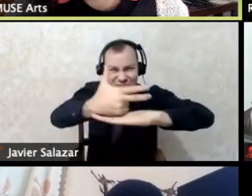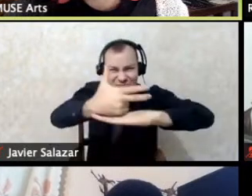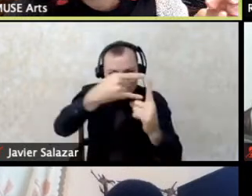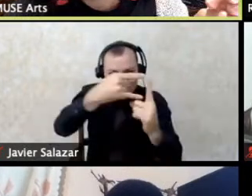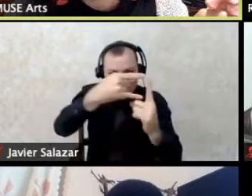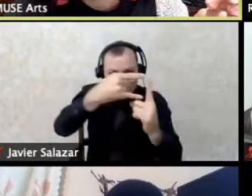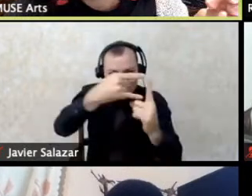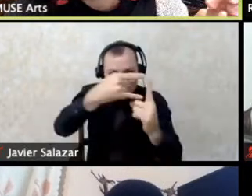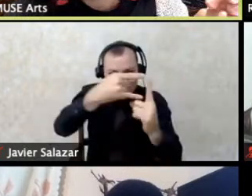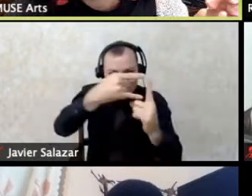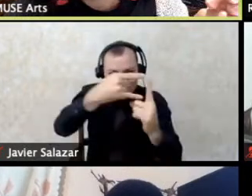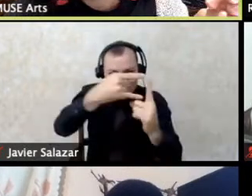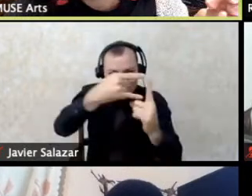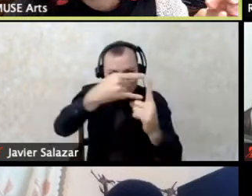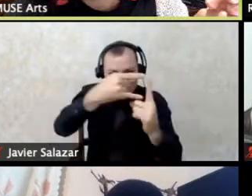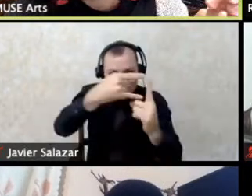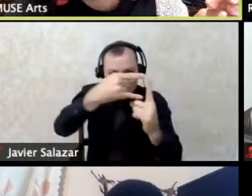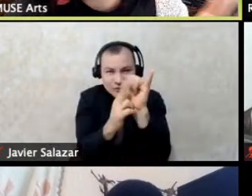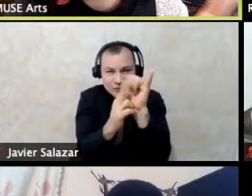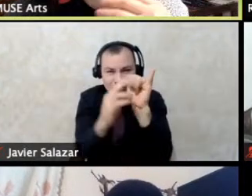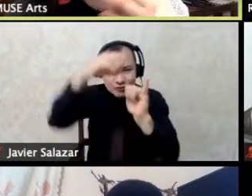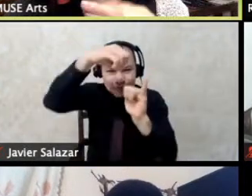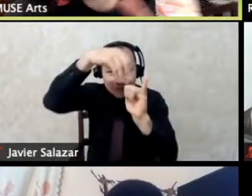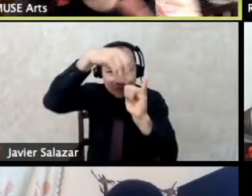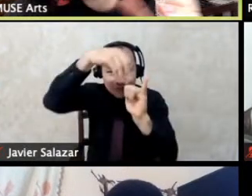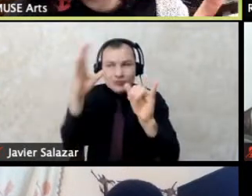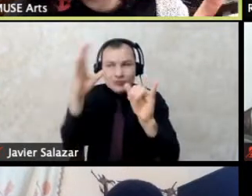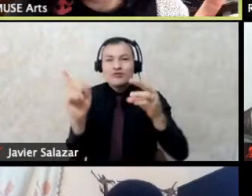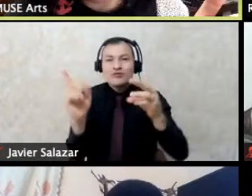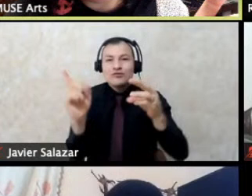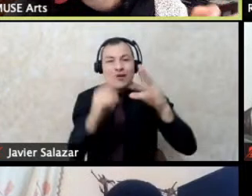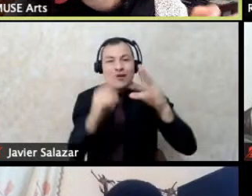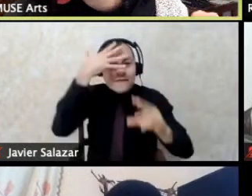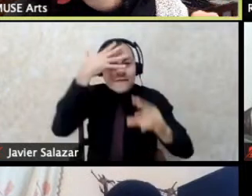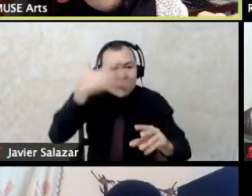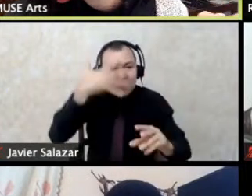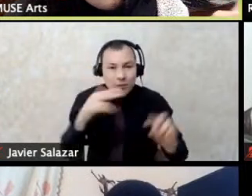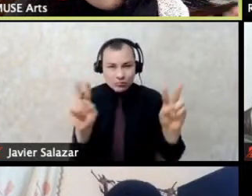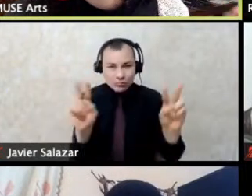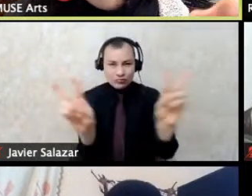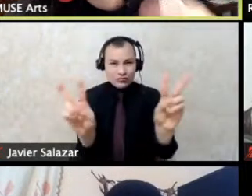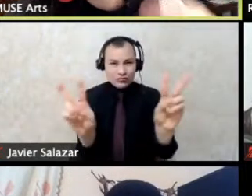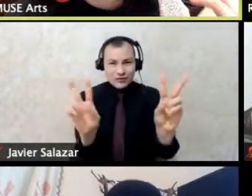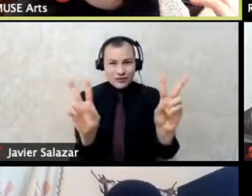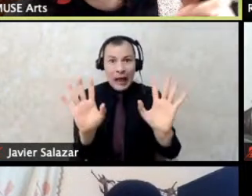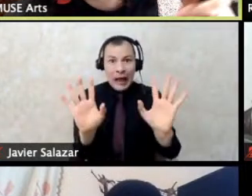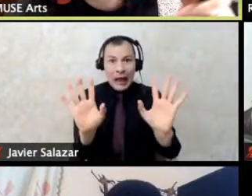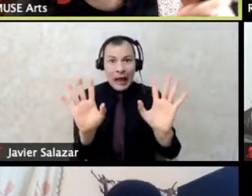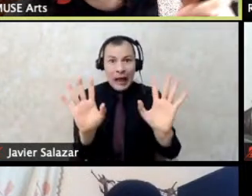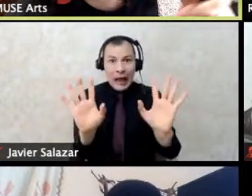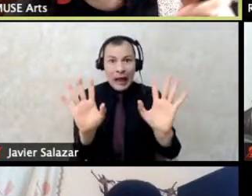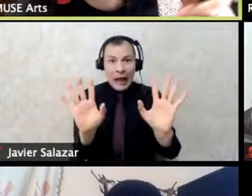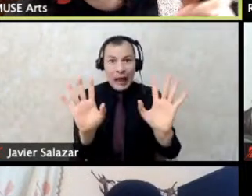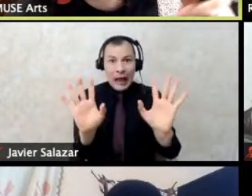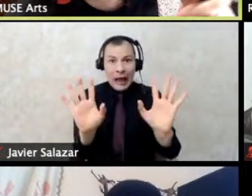para nuestro teatro, grabar toda la presentación y luego subirla en estos sistemas.